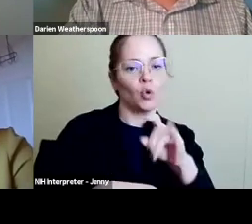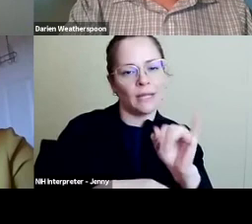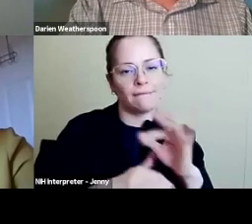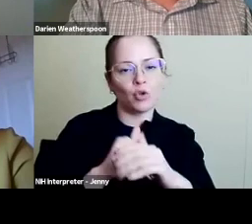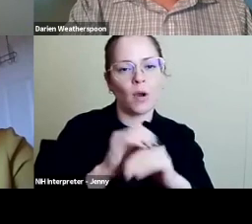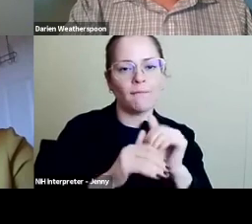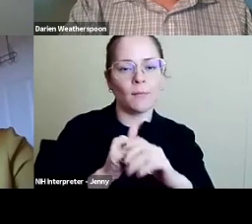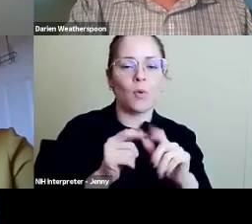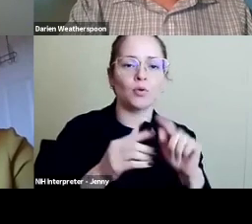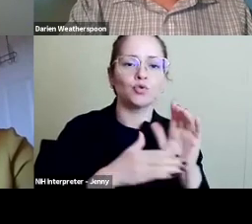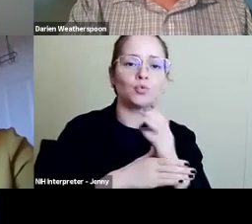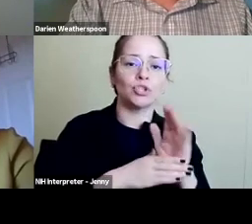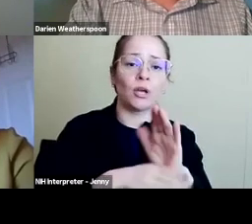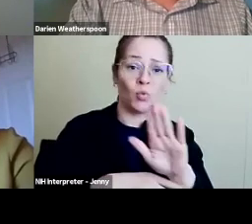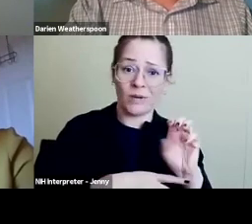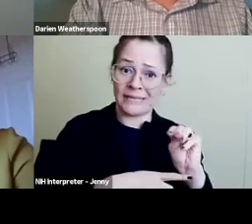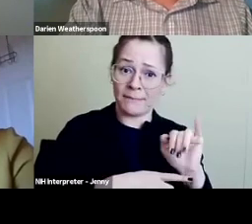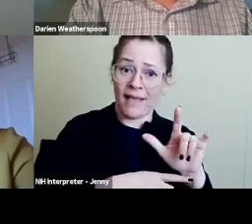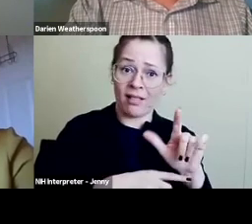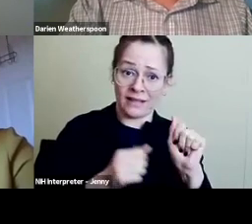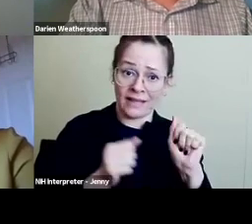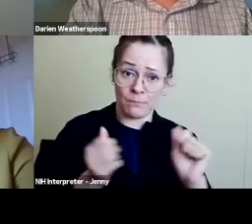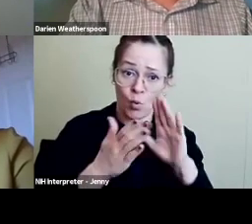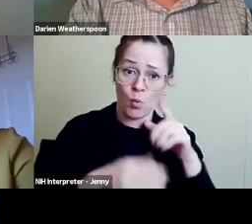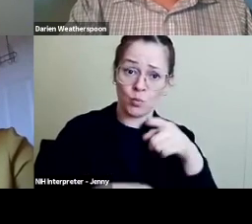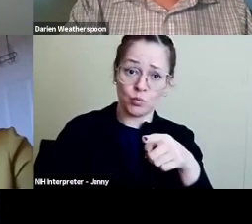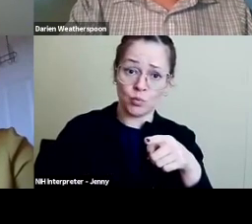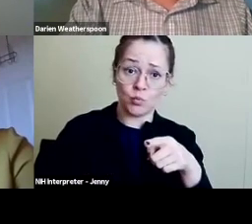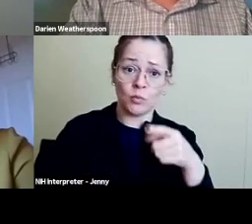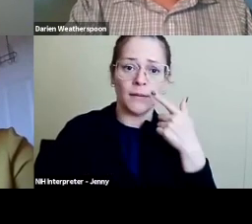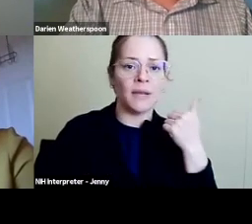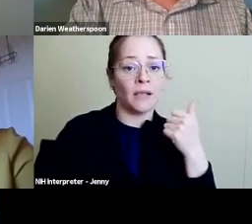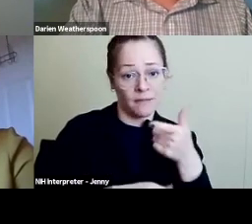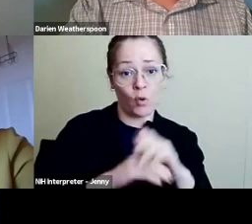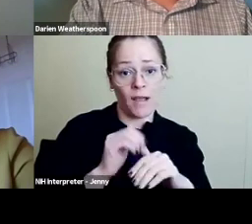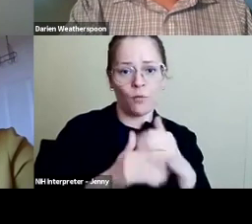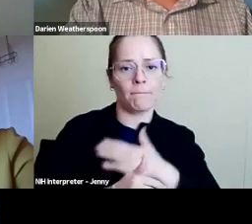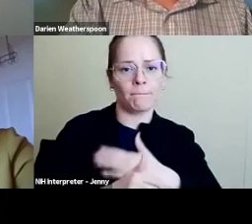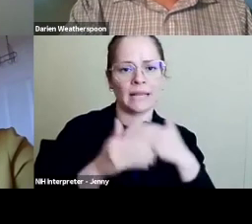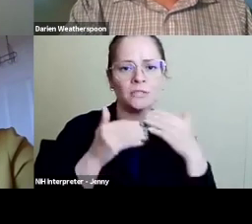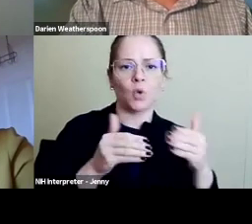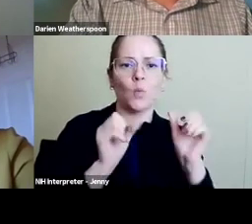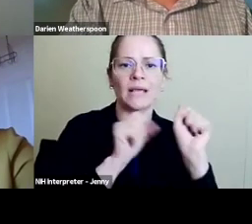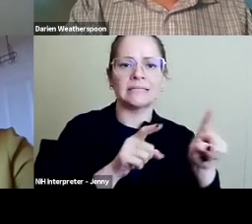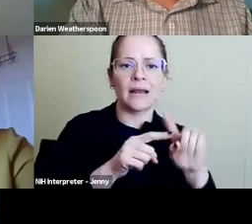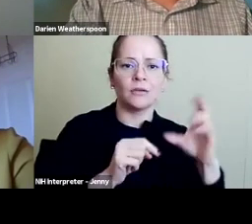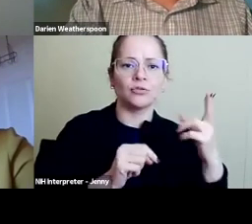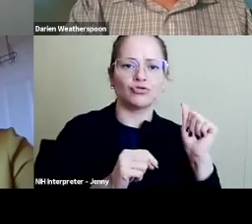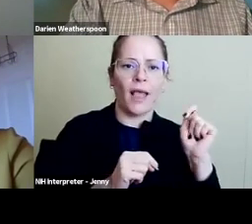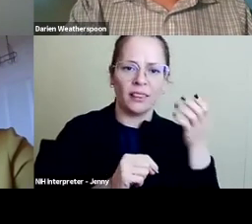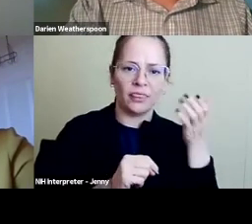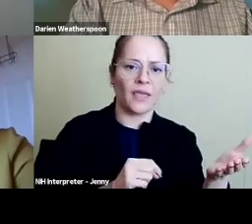to share your email so they can approach you directly? So if you are comfortable with that, please go ahead in the chat and put your email